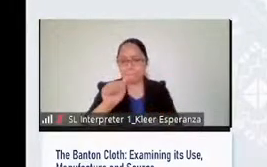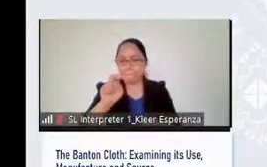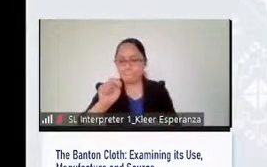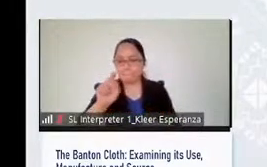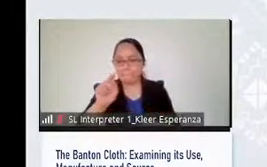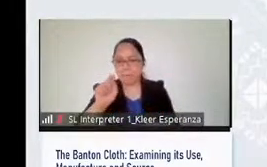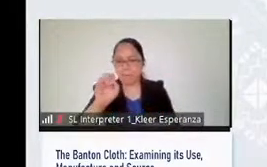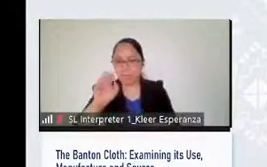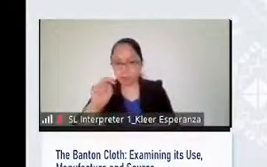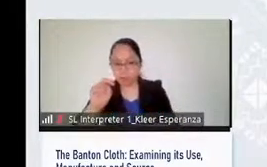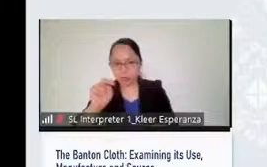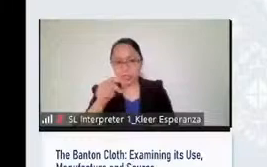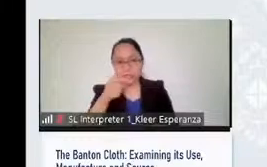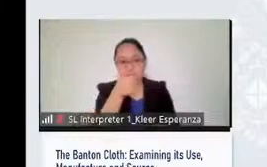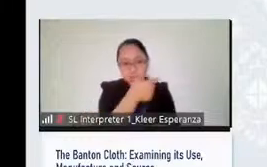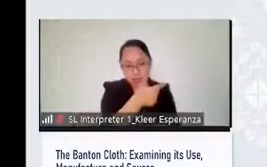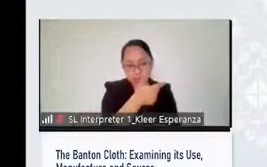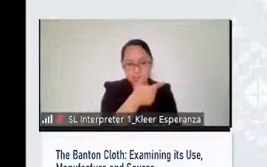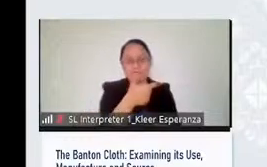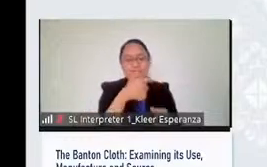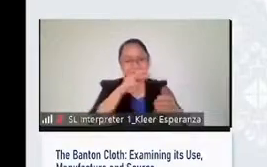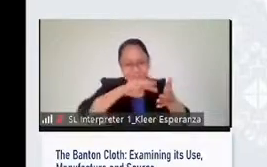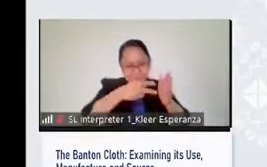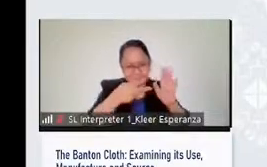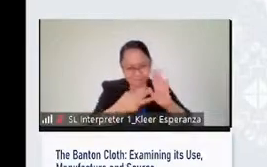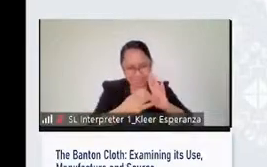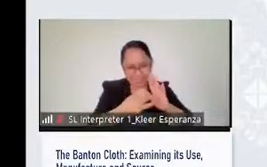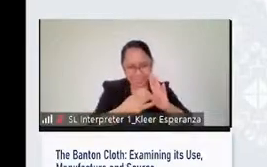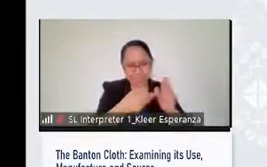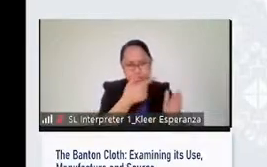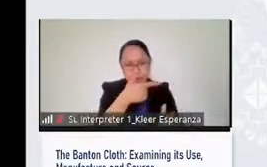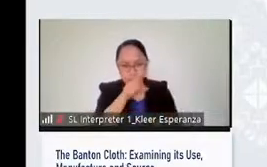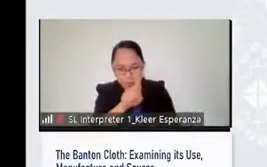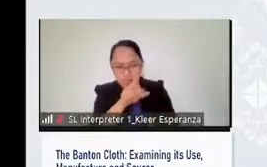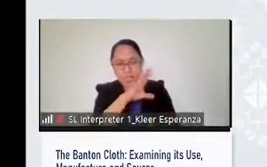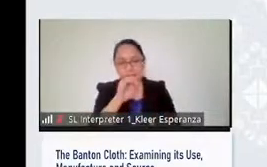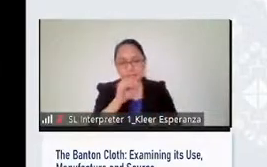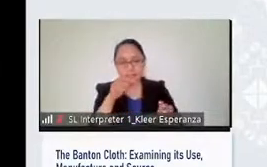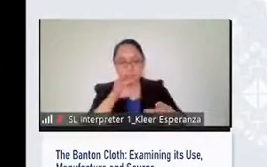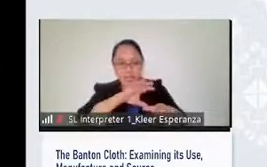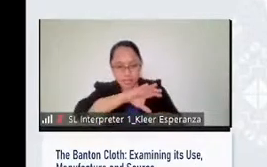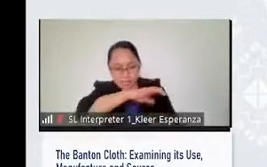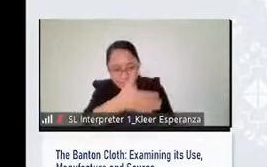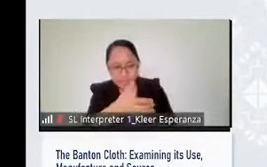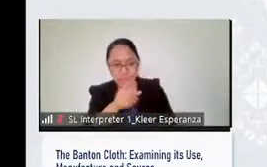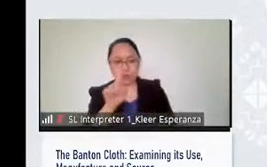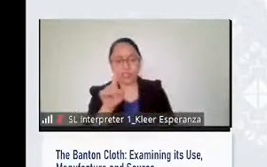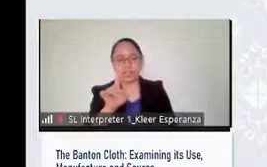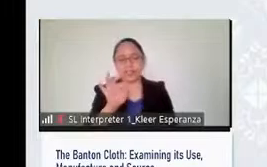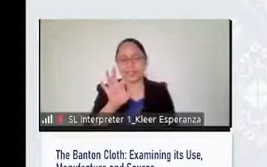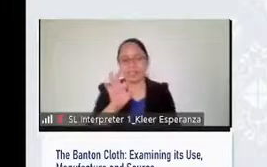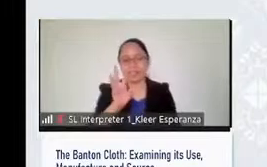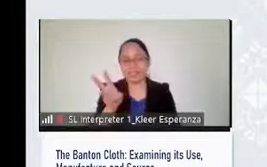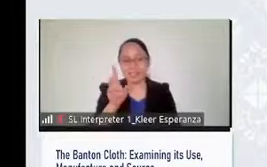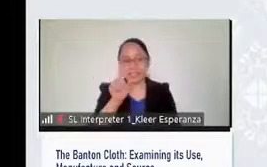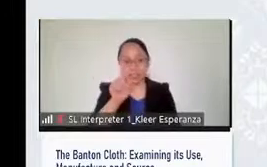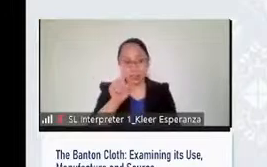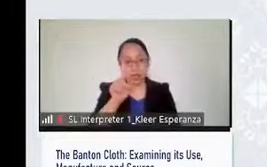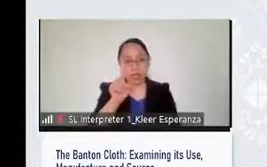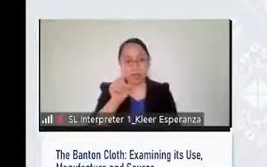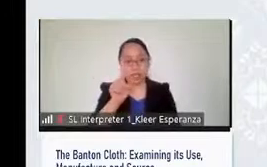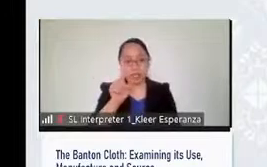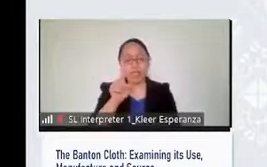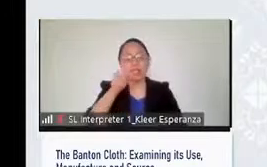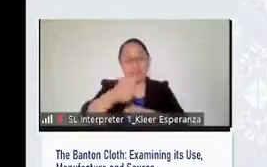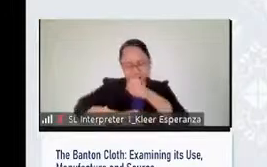and 11 as the 11th item recovered from that particular site. 1961 refers to the year of recovery, F